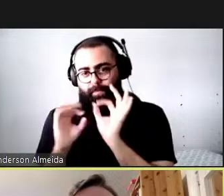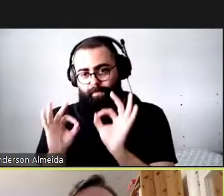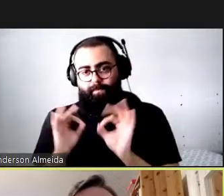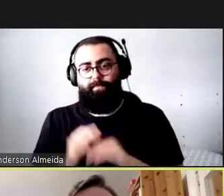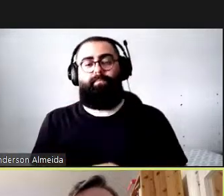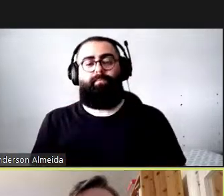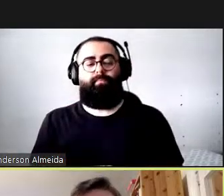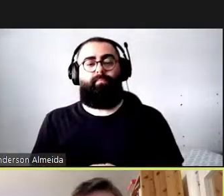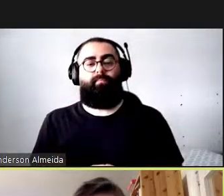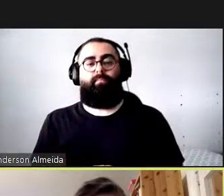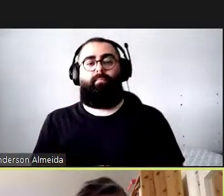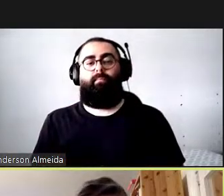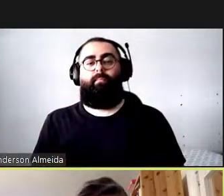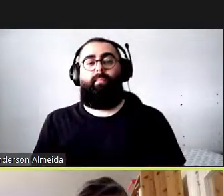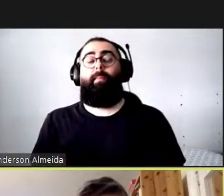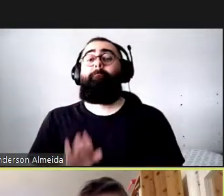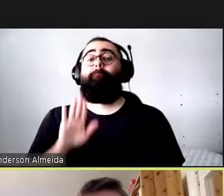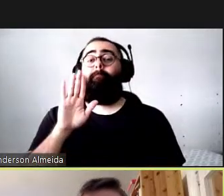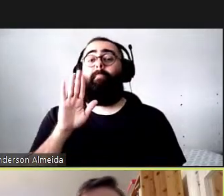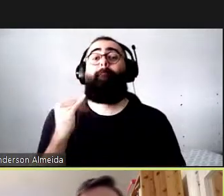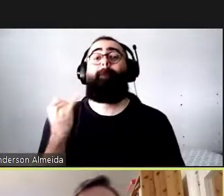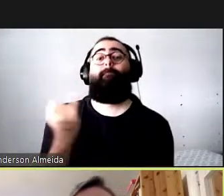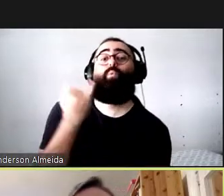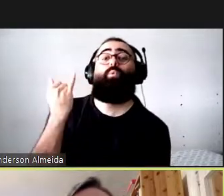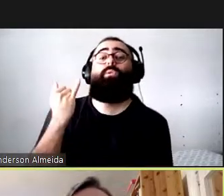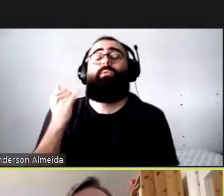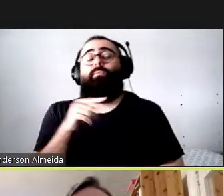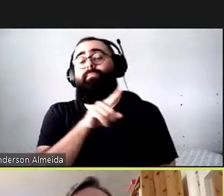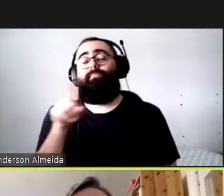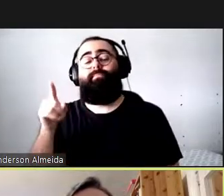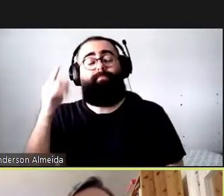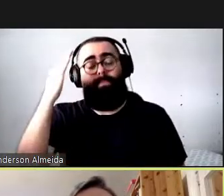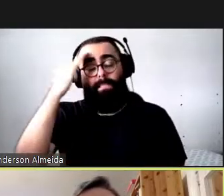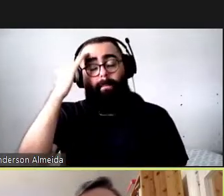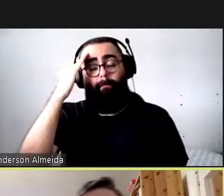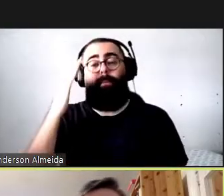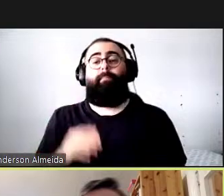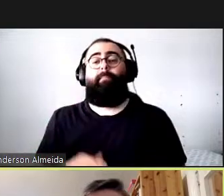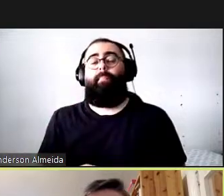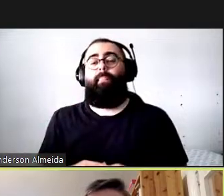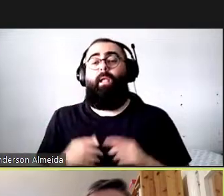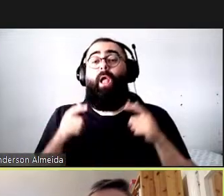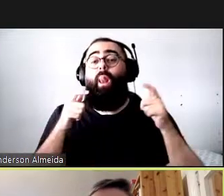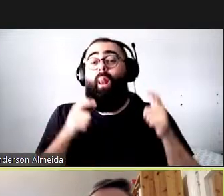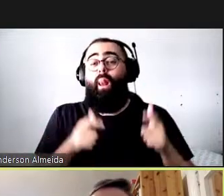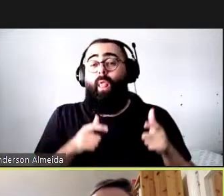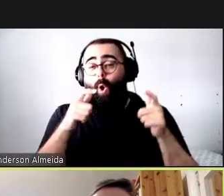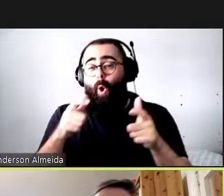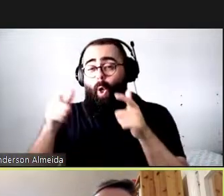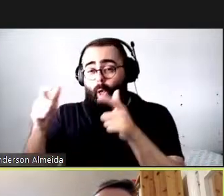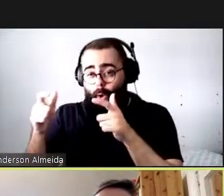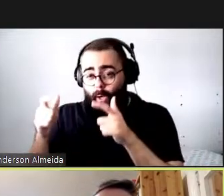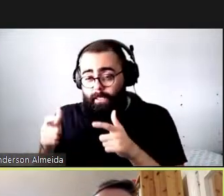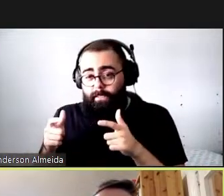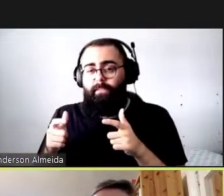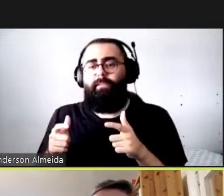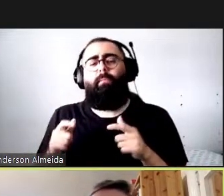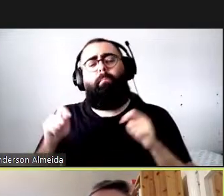But one thing that I want to mention here is that location can vary quite a bit